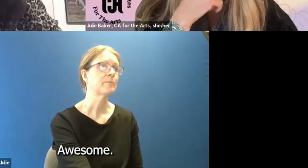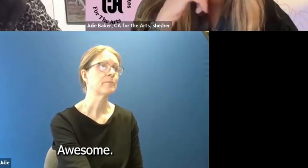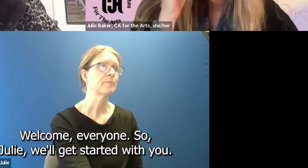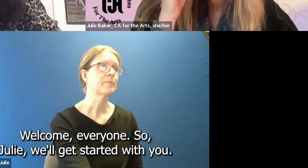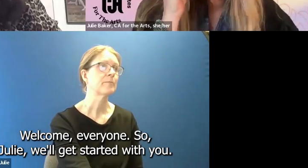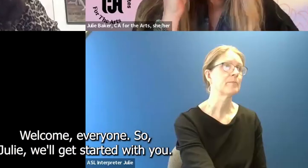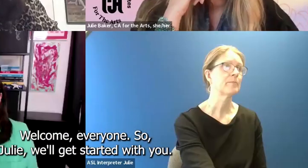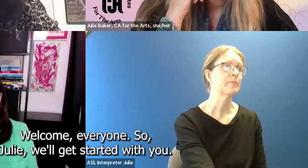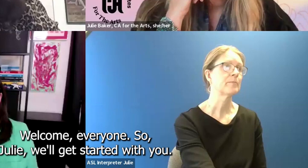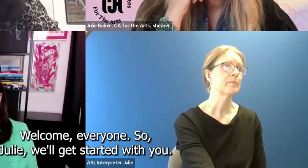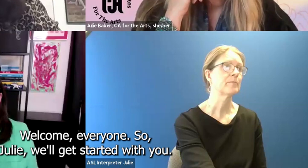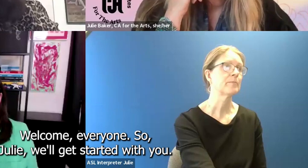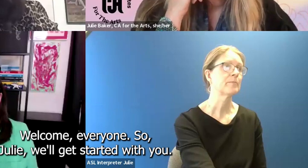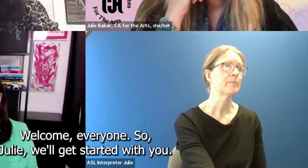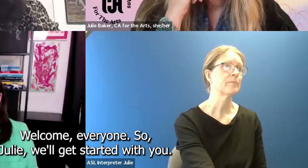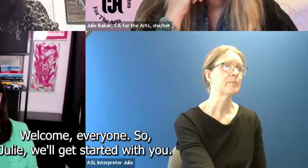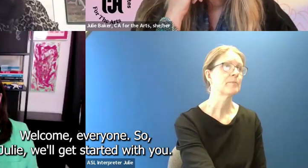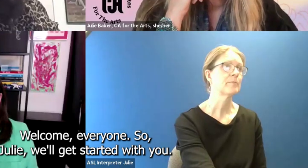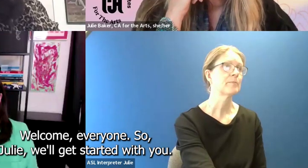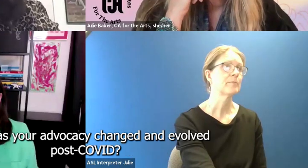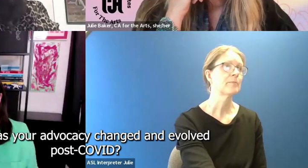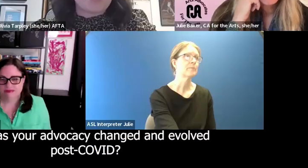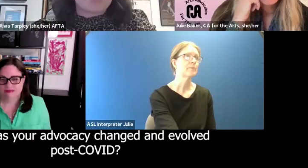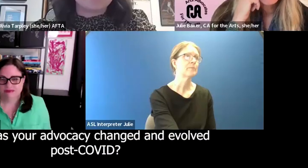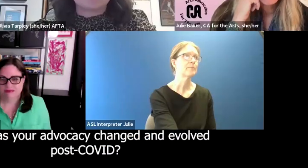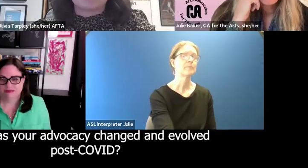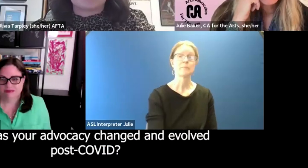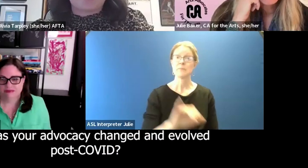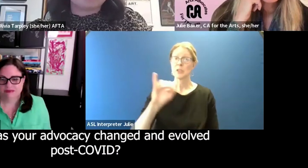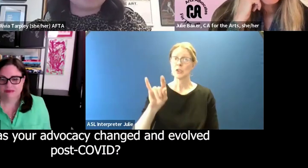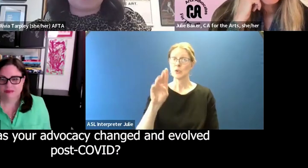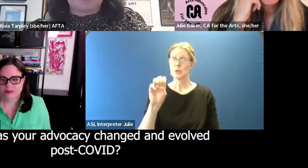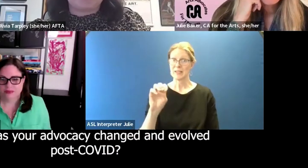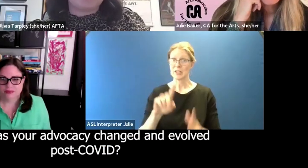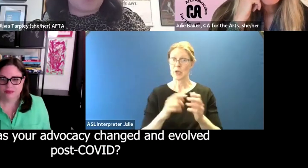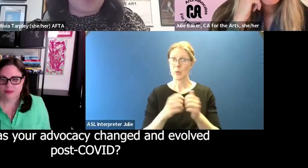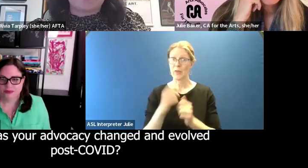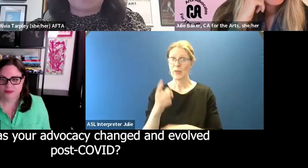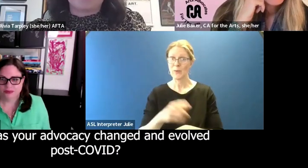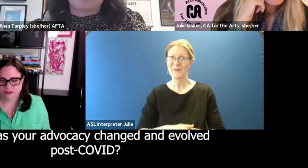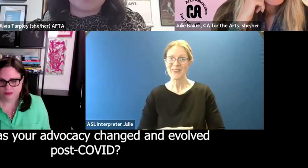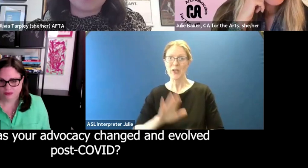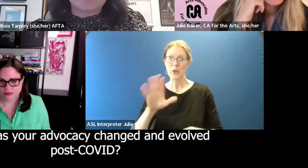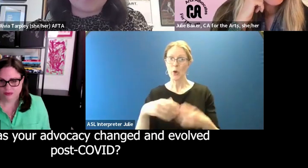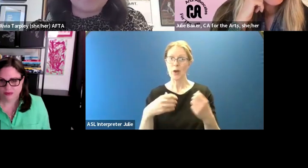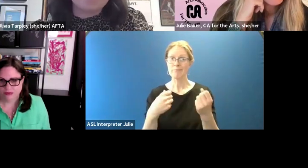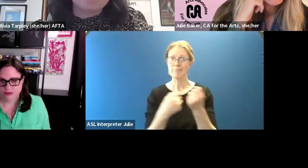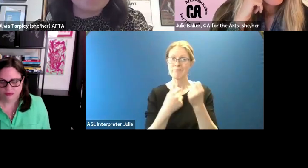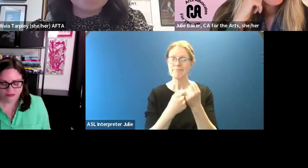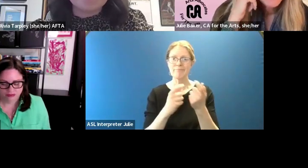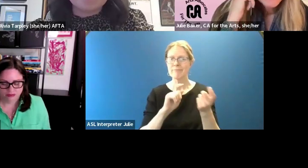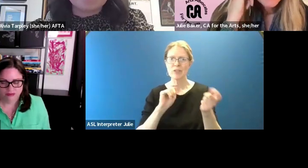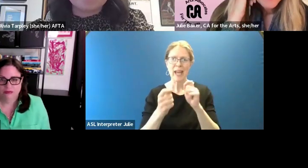Awesome. Welcome everyone. So Julie, we'll get started with you. How has your advocacy changed and evolved post COVID?